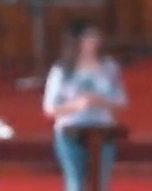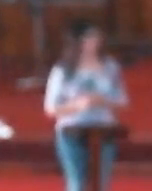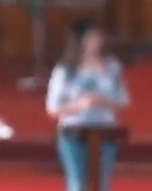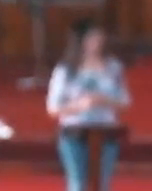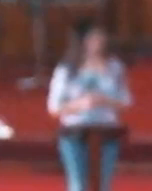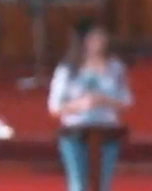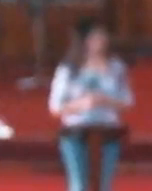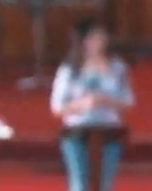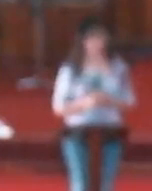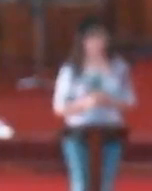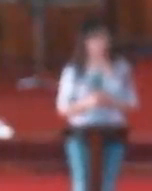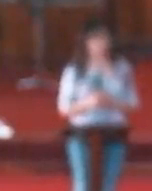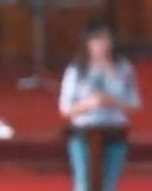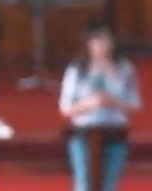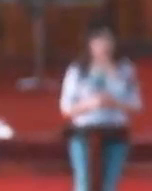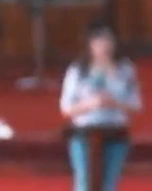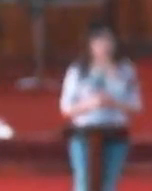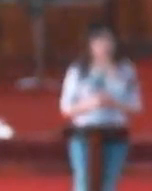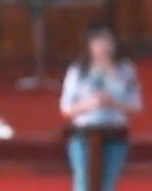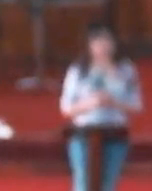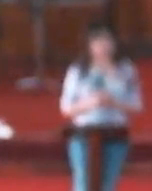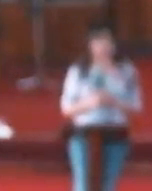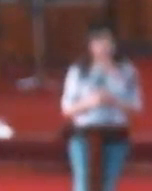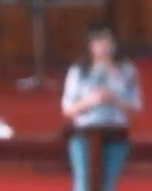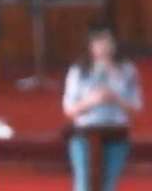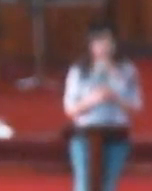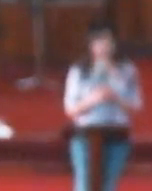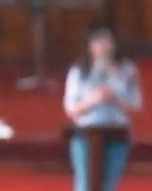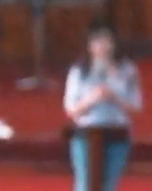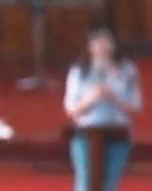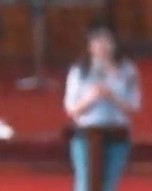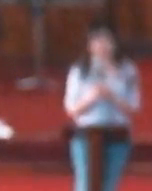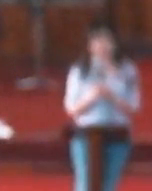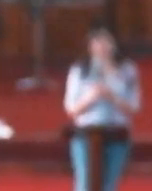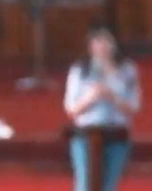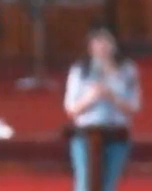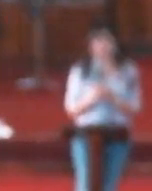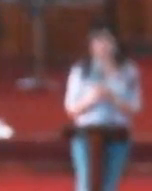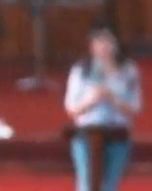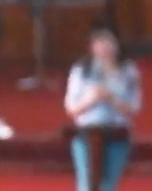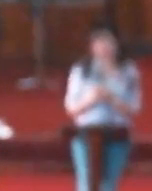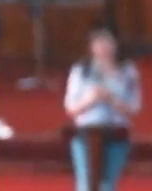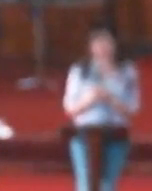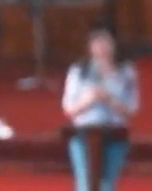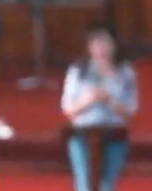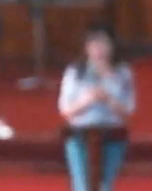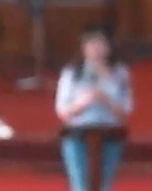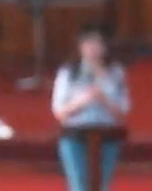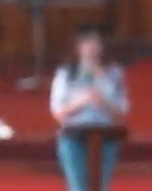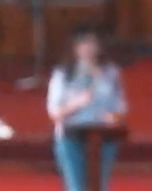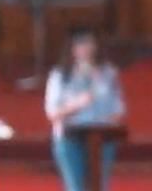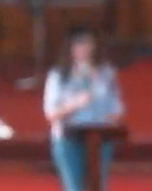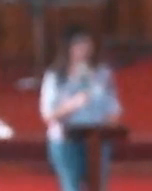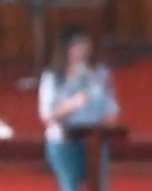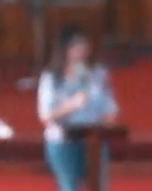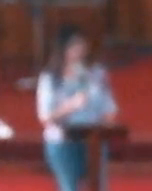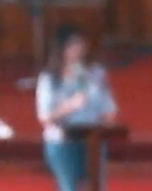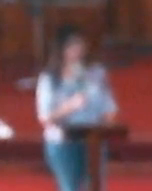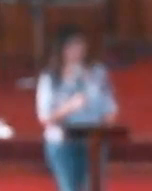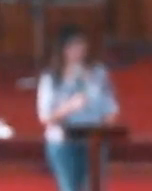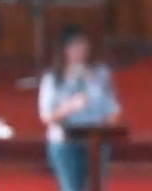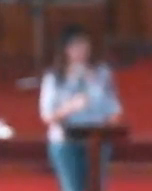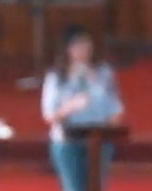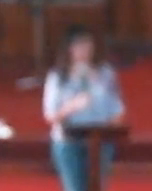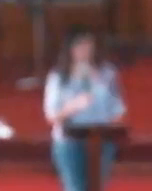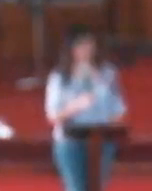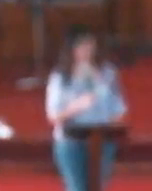Rosa había traído una palabra para nosotros. Okay, we were praying before the service and Rosa brought a word for the church. Y ella,